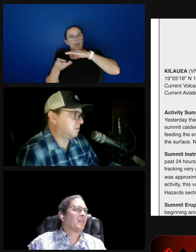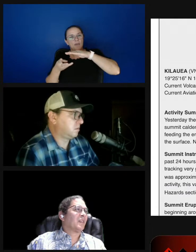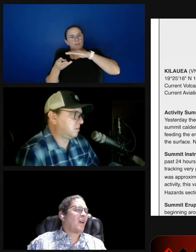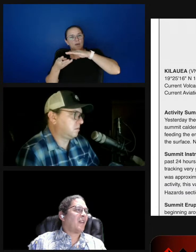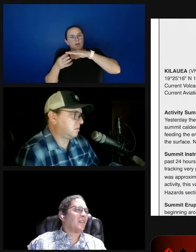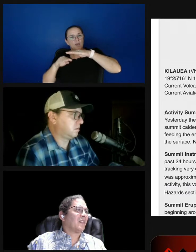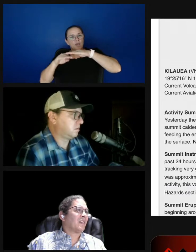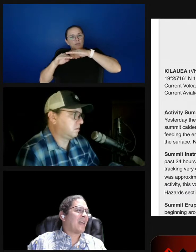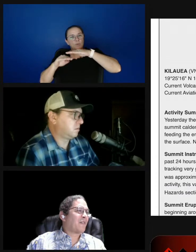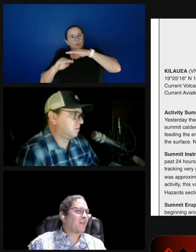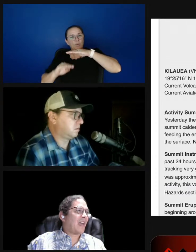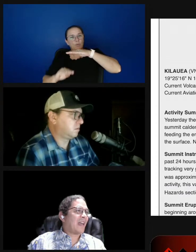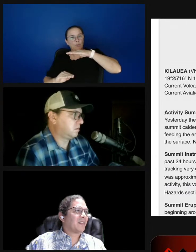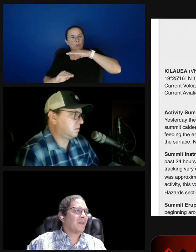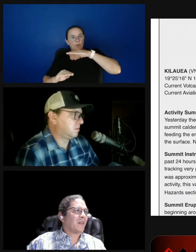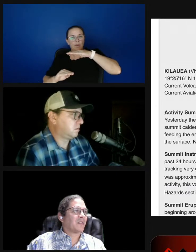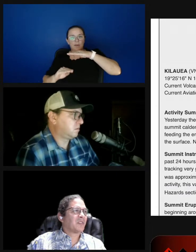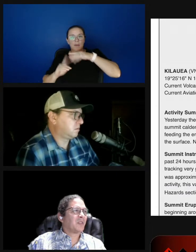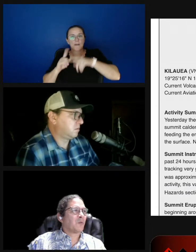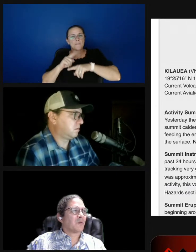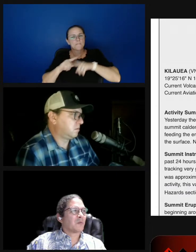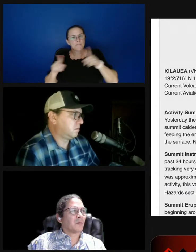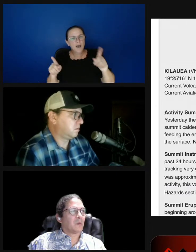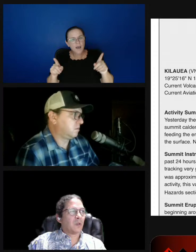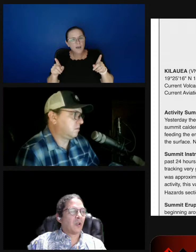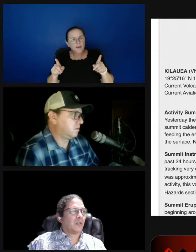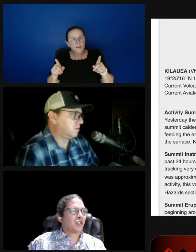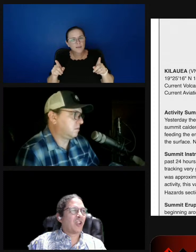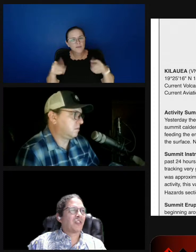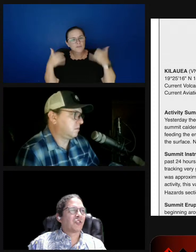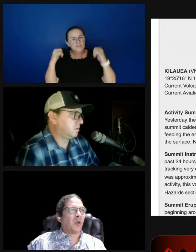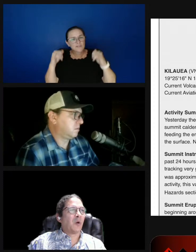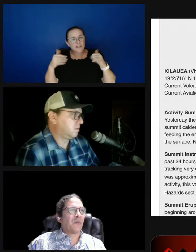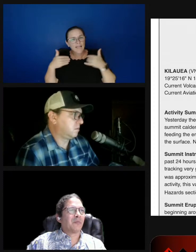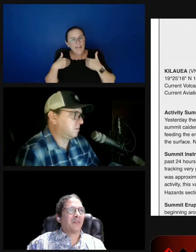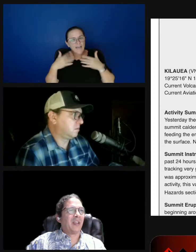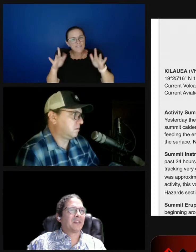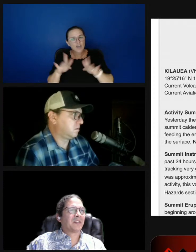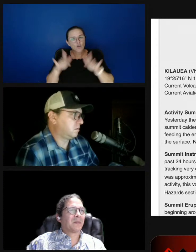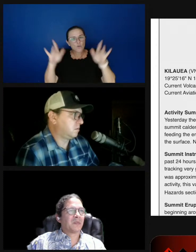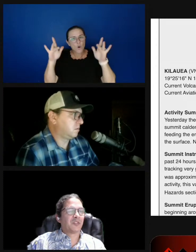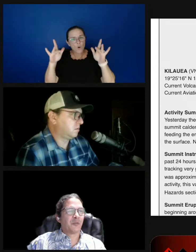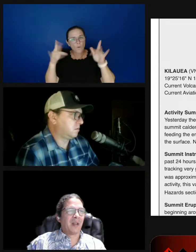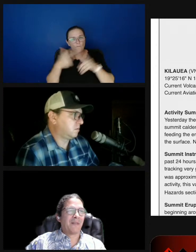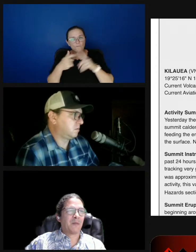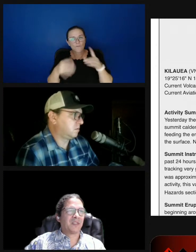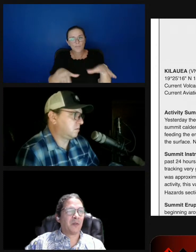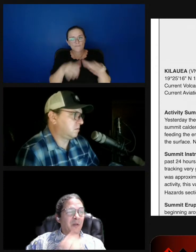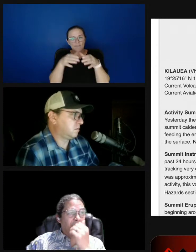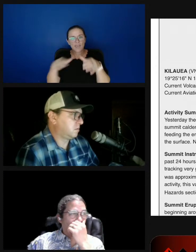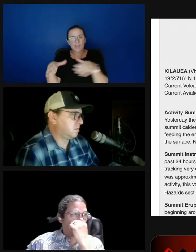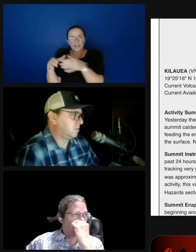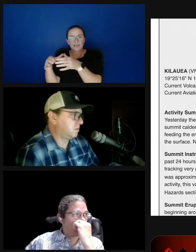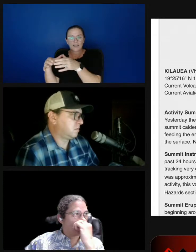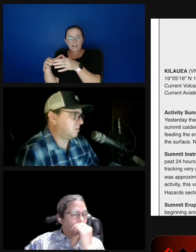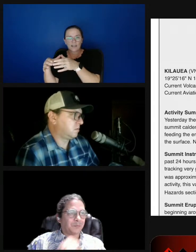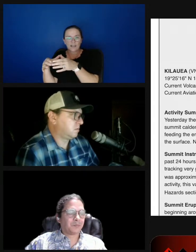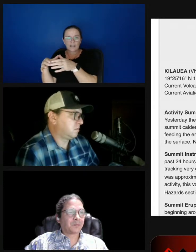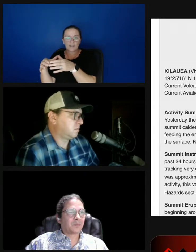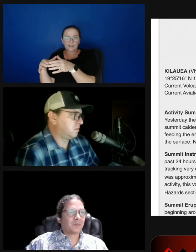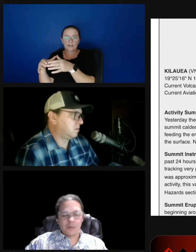But in counter to that, there is still unchanged glow from the vents, showing lava was still near the surface